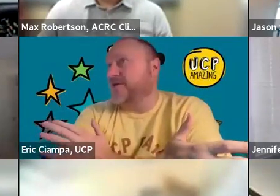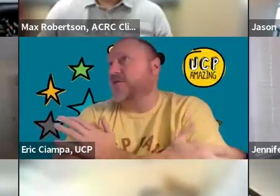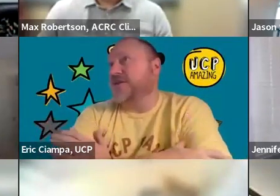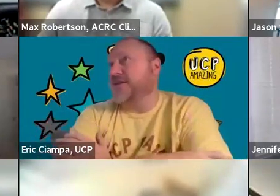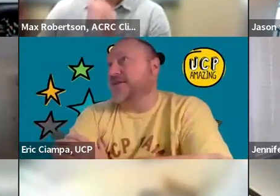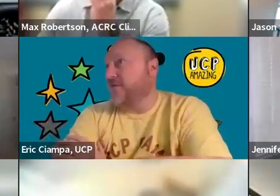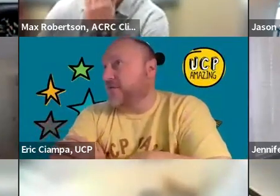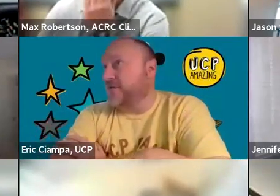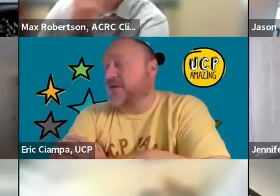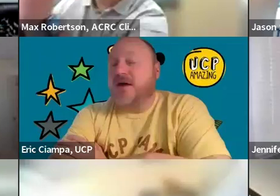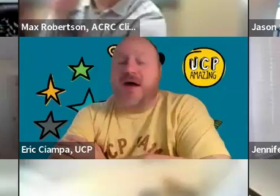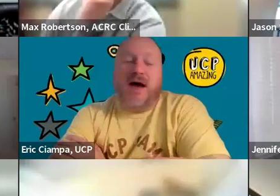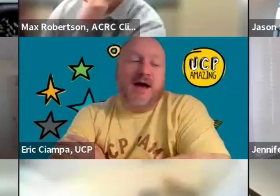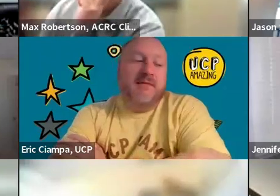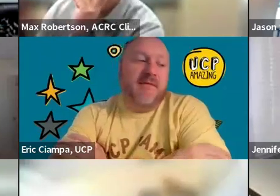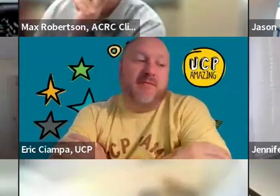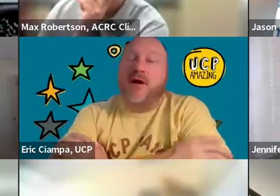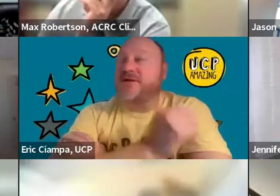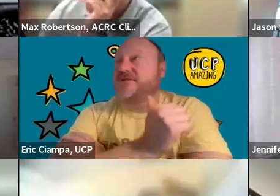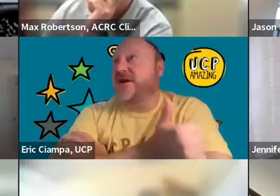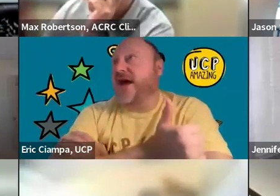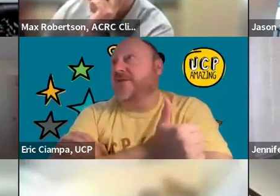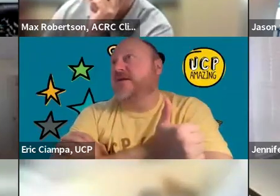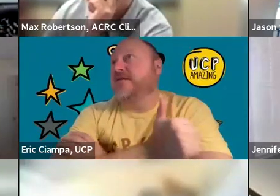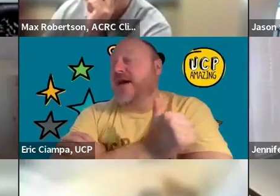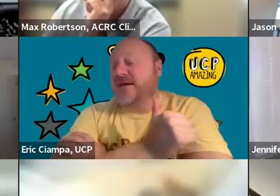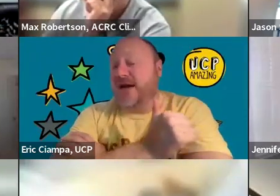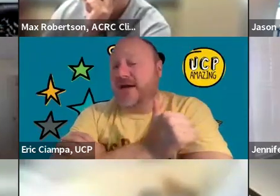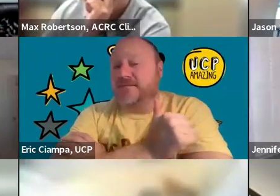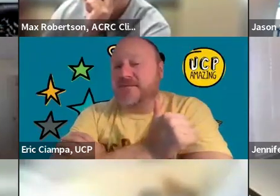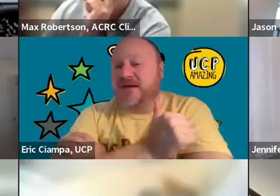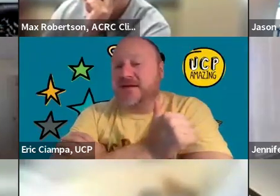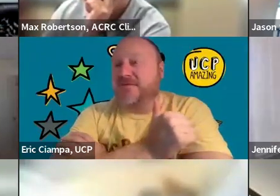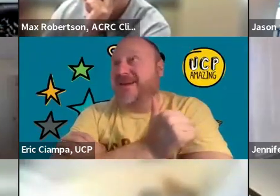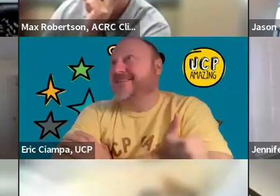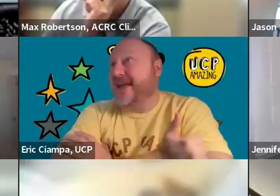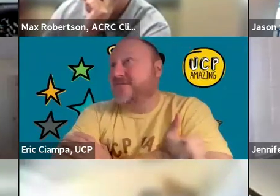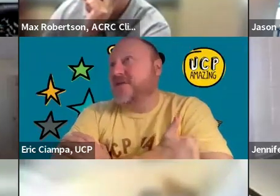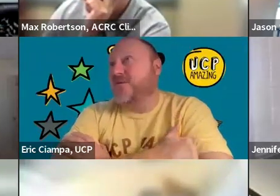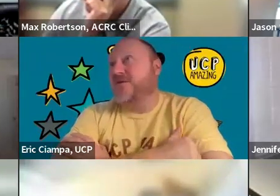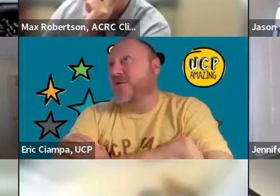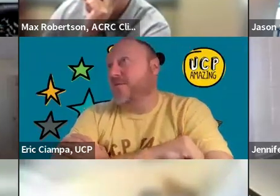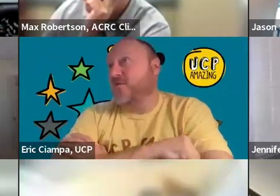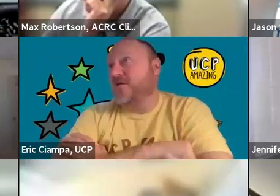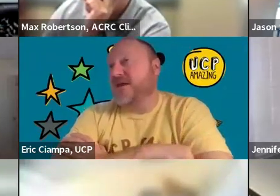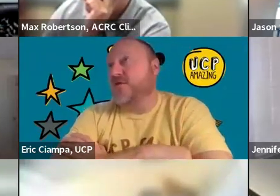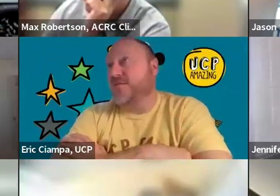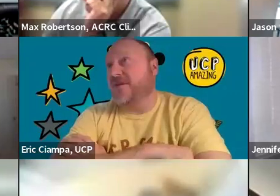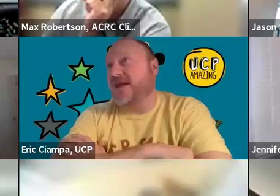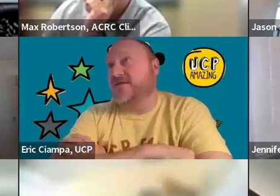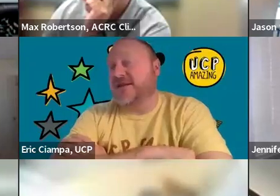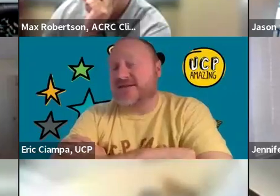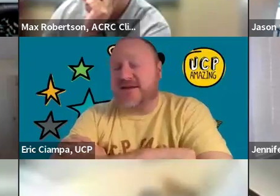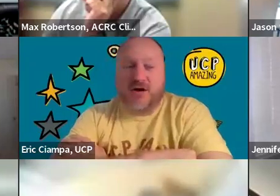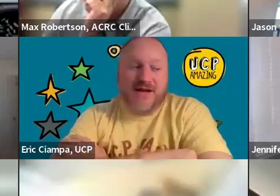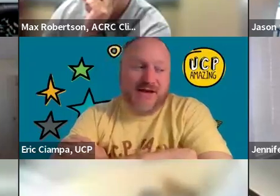provider directory, which I think is helpful. We're actually very happy that they did provide a date, which they weren't doing before. So that November